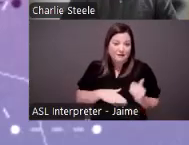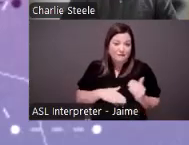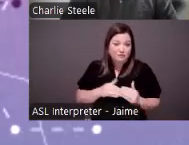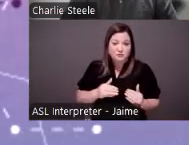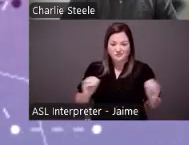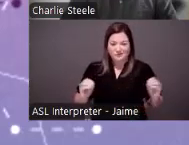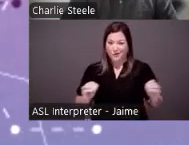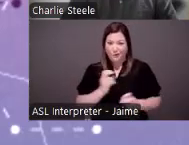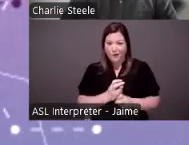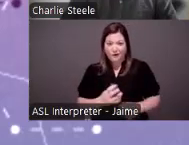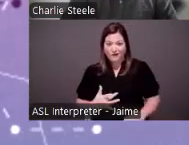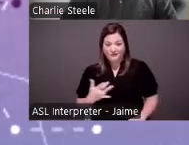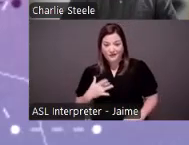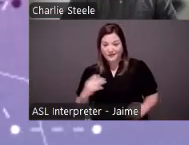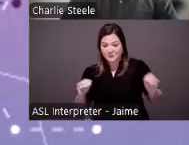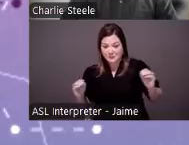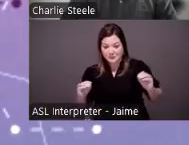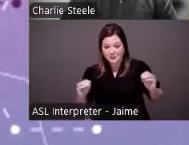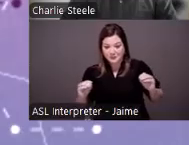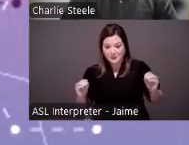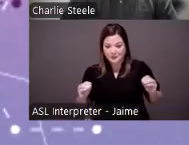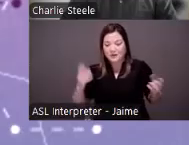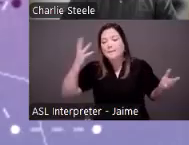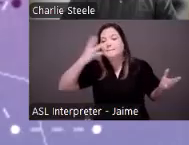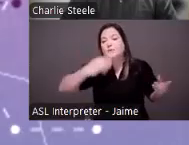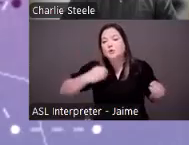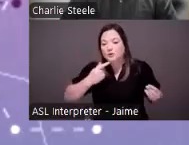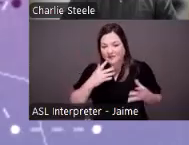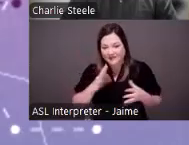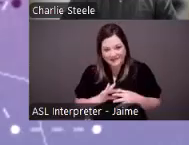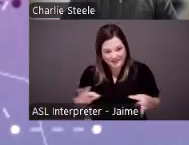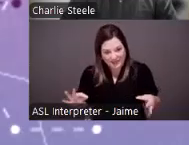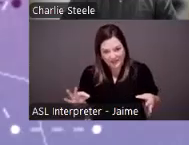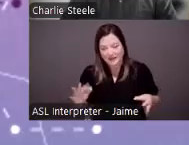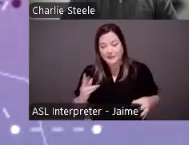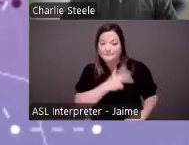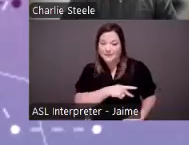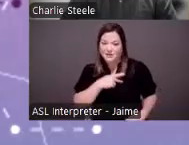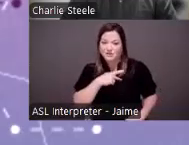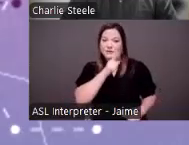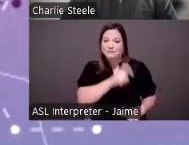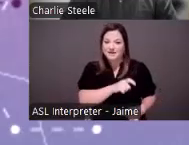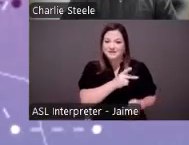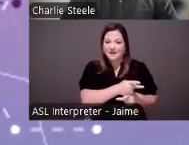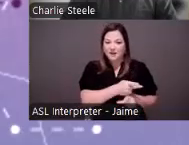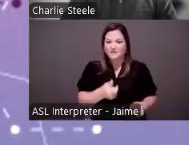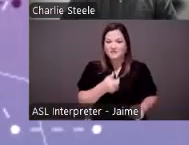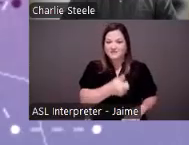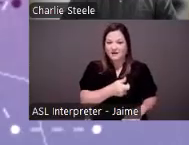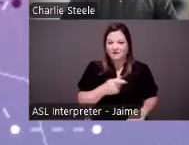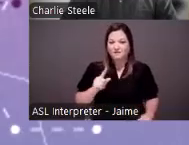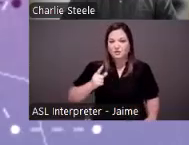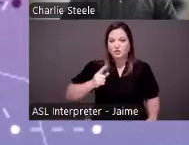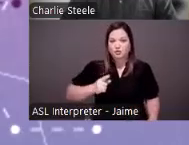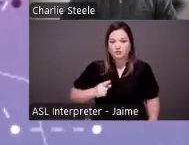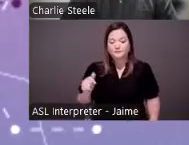because as it was beautifully said, a patient, they have to take care of themselves first. Another comment, as a patient